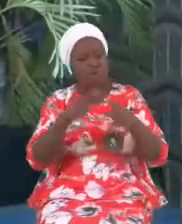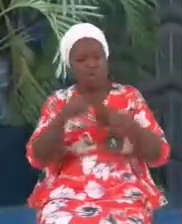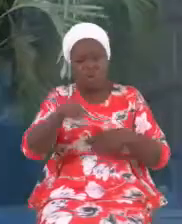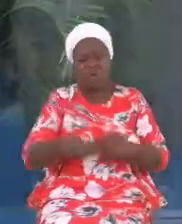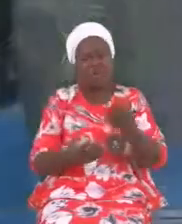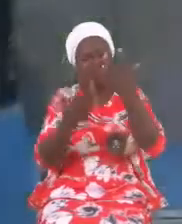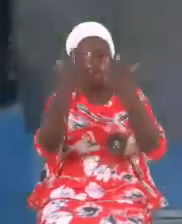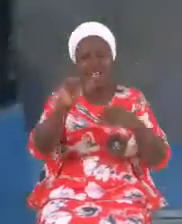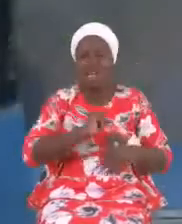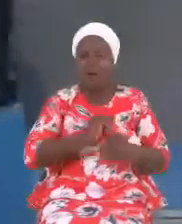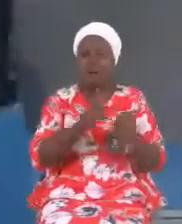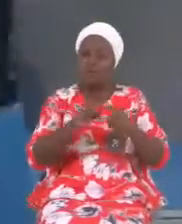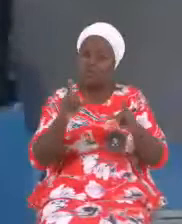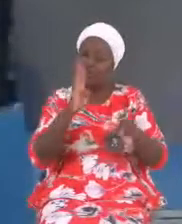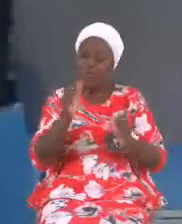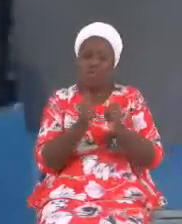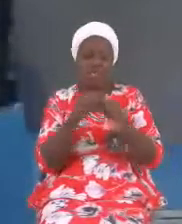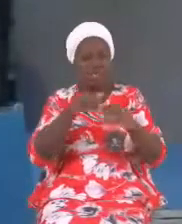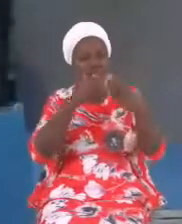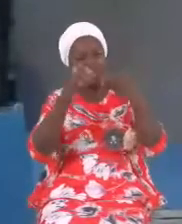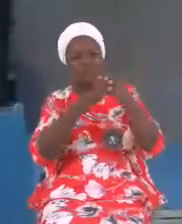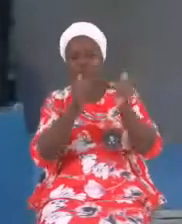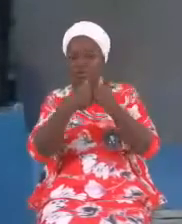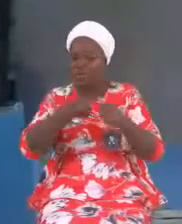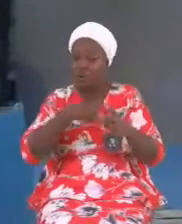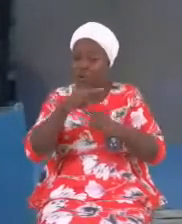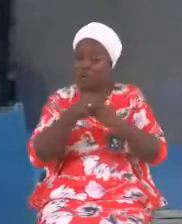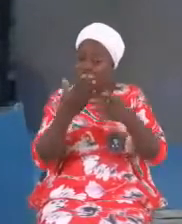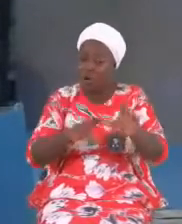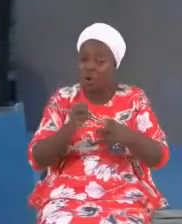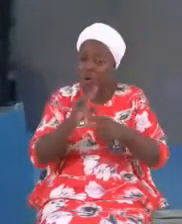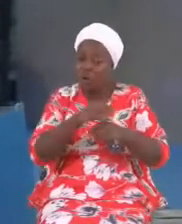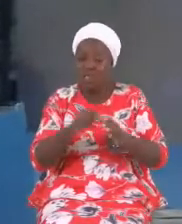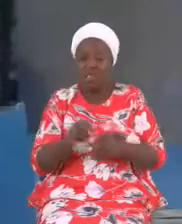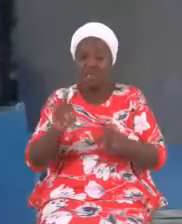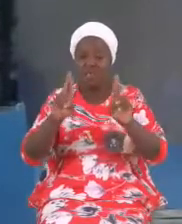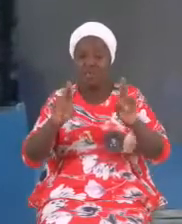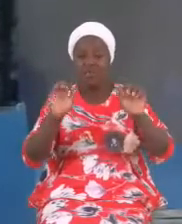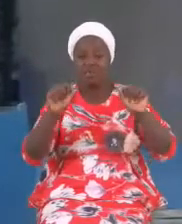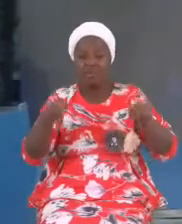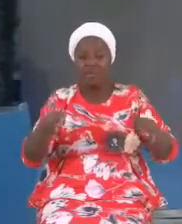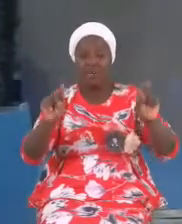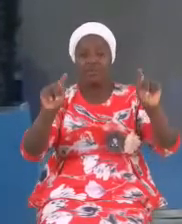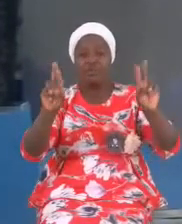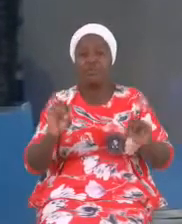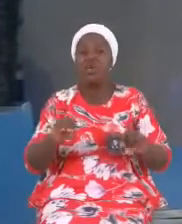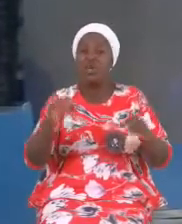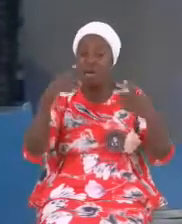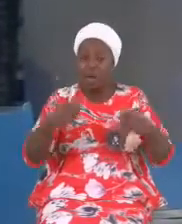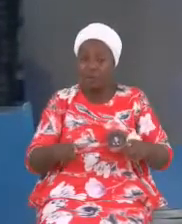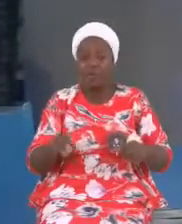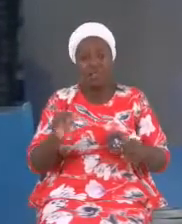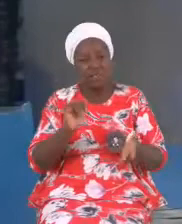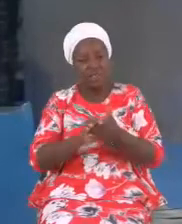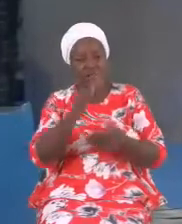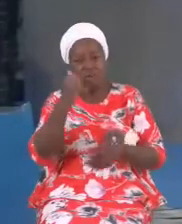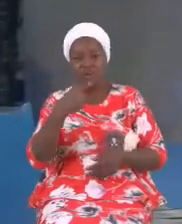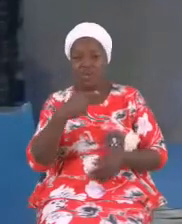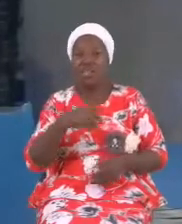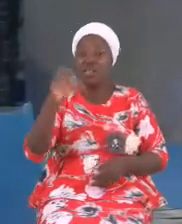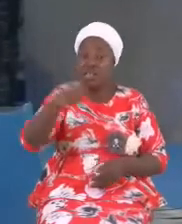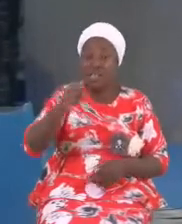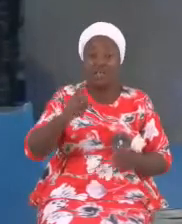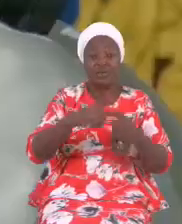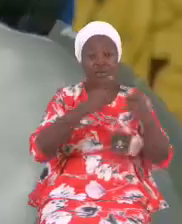to be in heaven with me when you die or when the rapture takes place. That's why you are saying yes to the Lord. Anybody